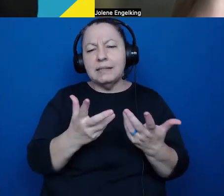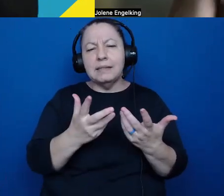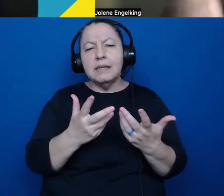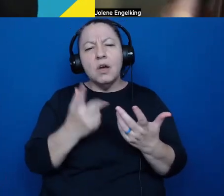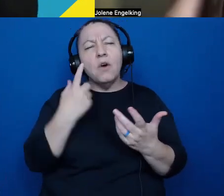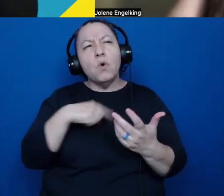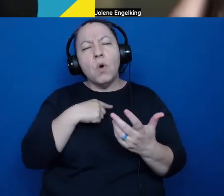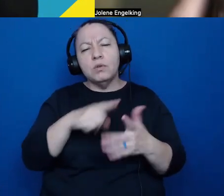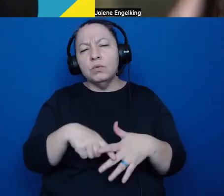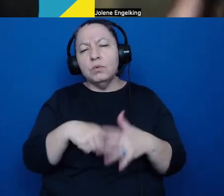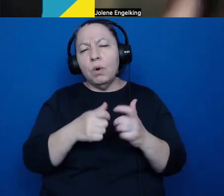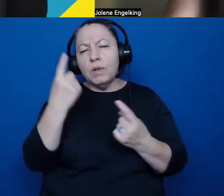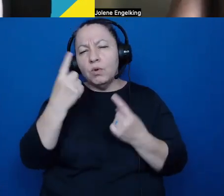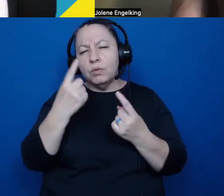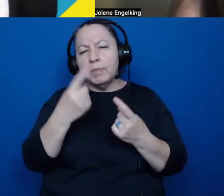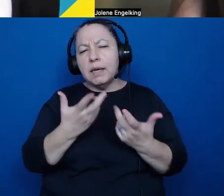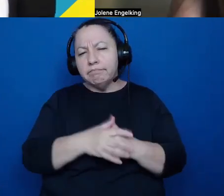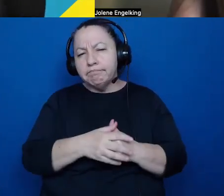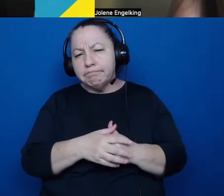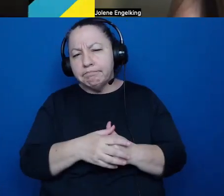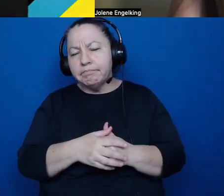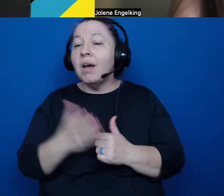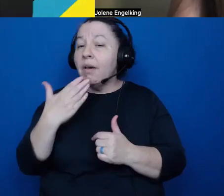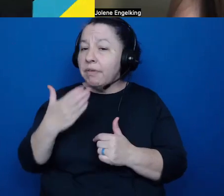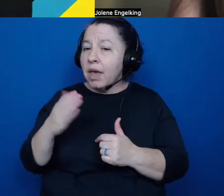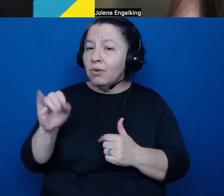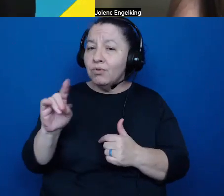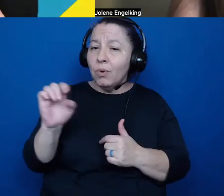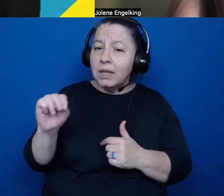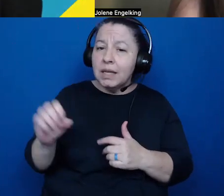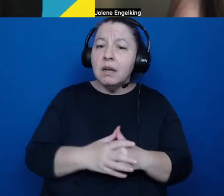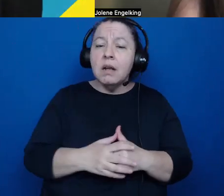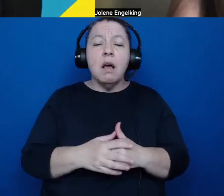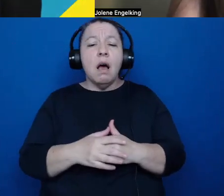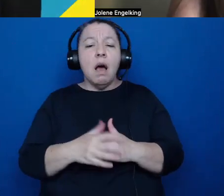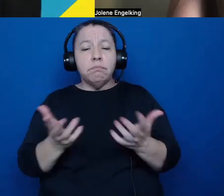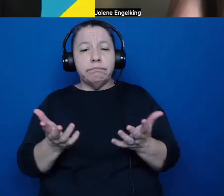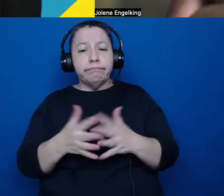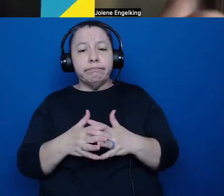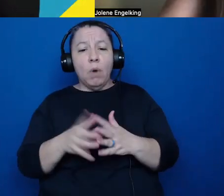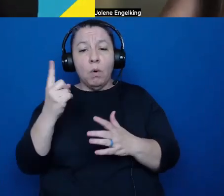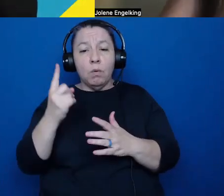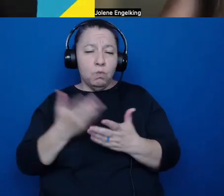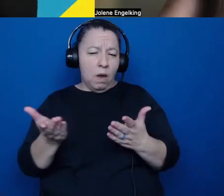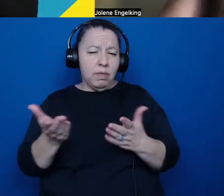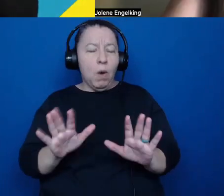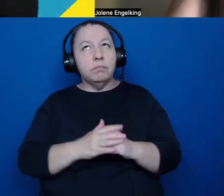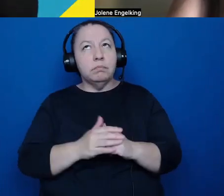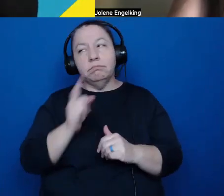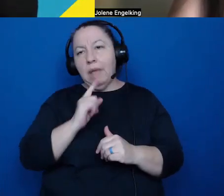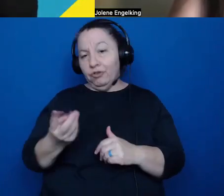about? Yes, thank you, Jolene. A few